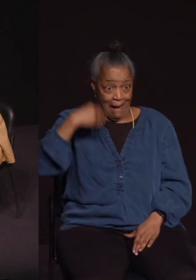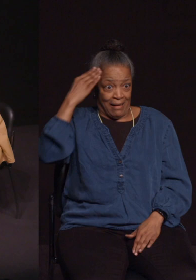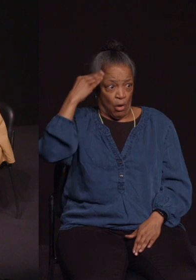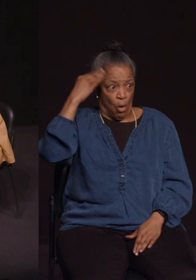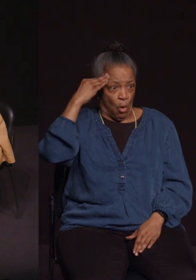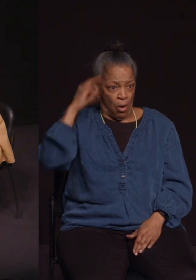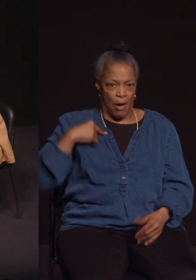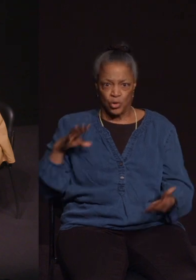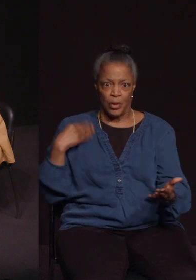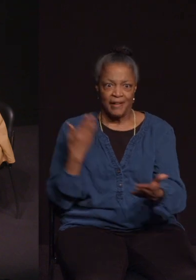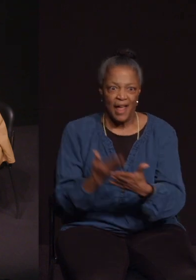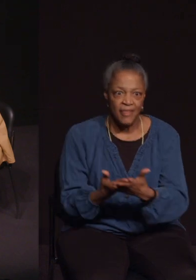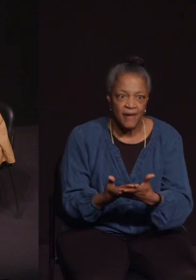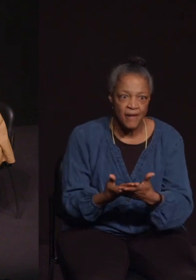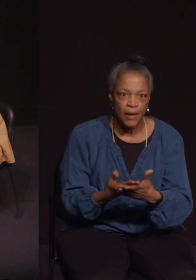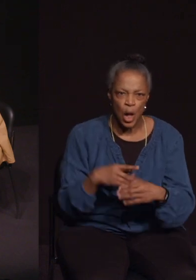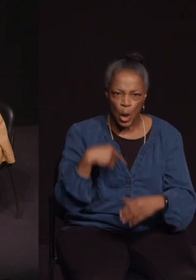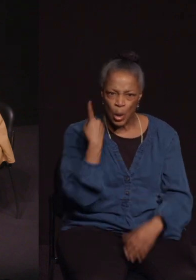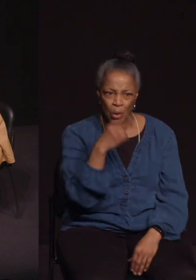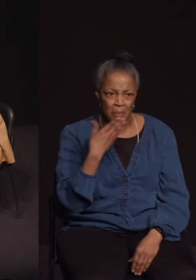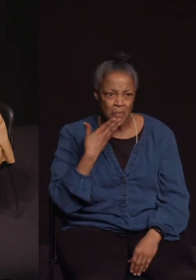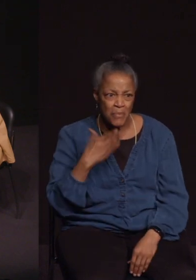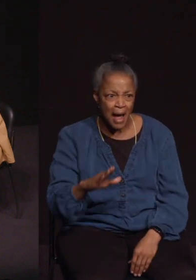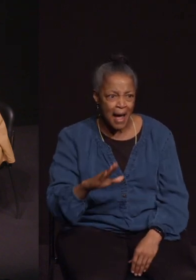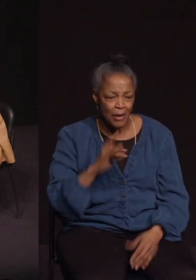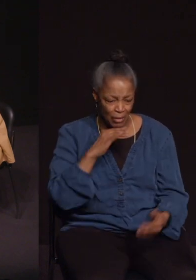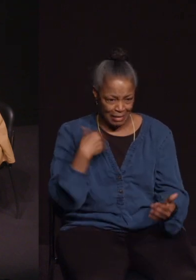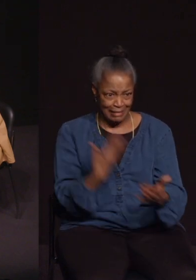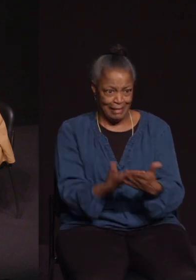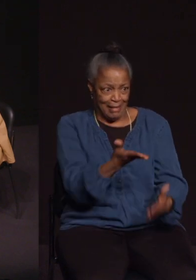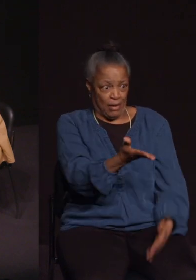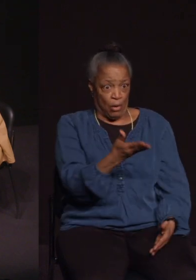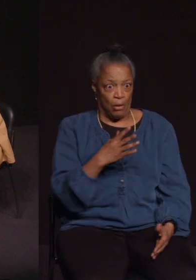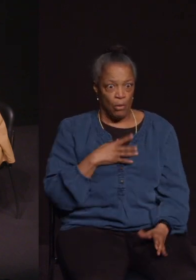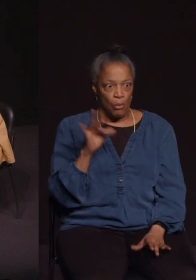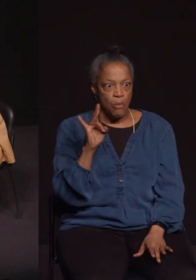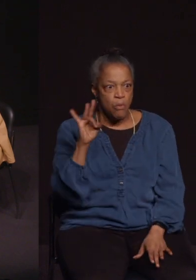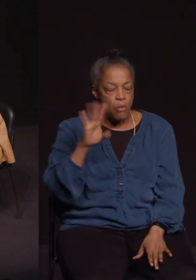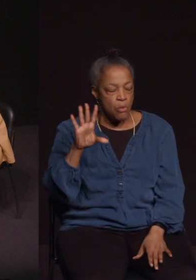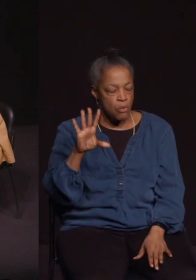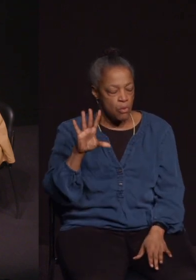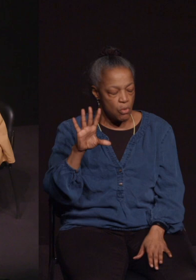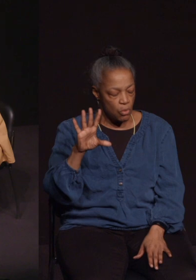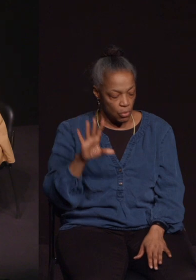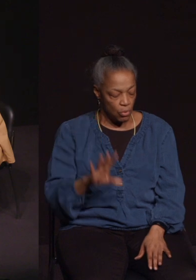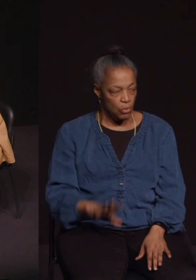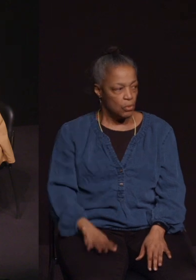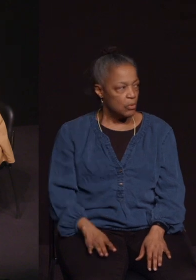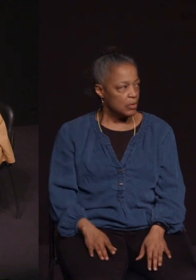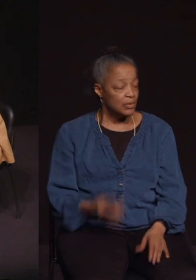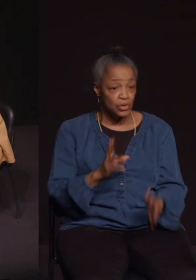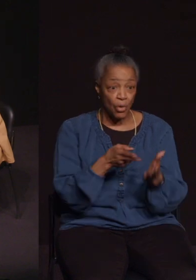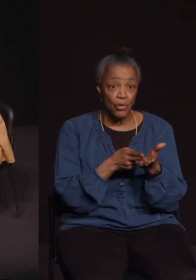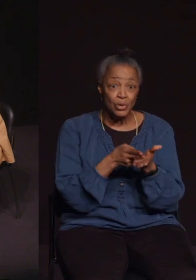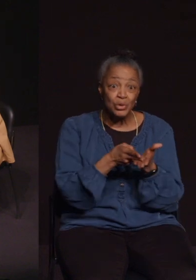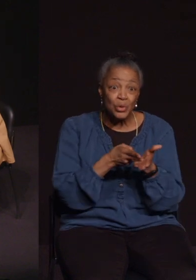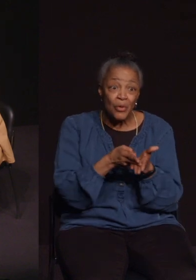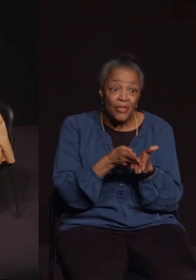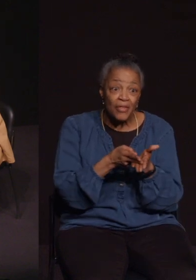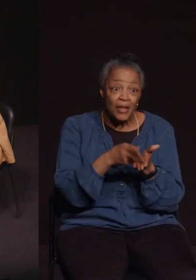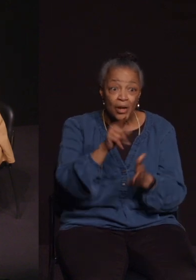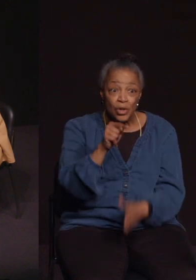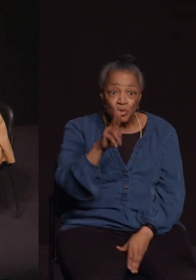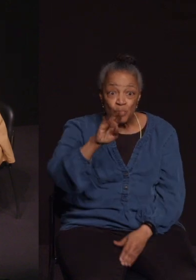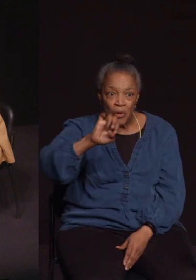that. And it looked real bad when he was getting it, right? So just the truth, actual truth